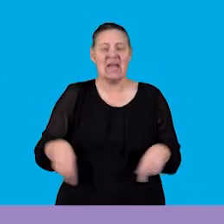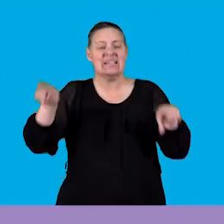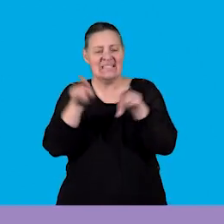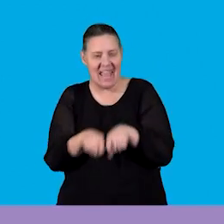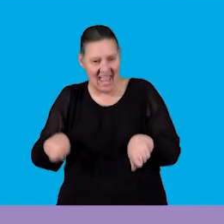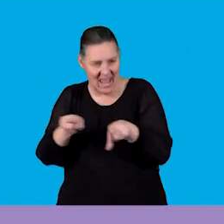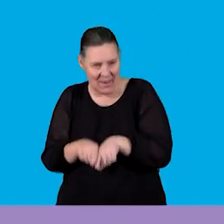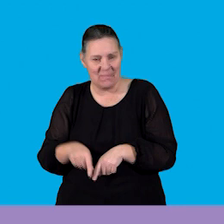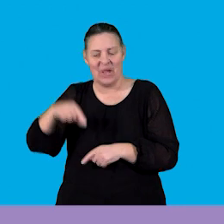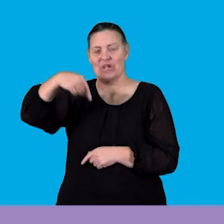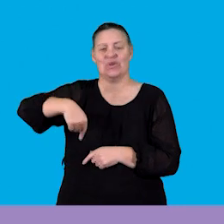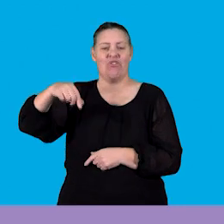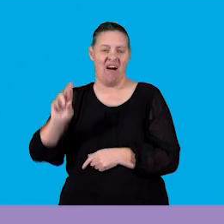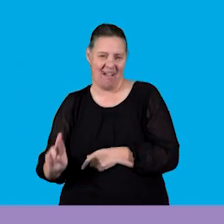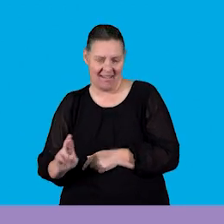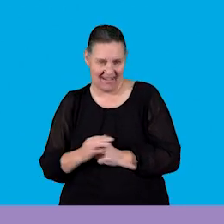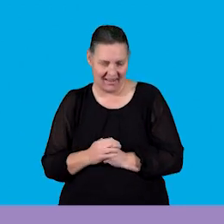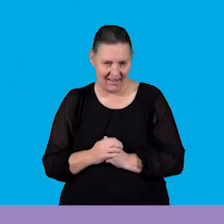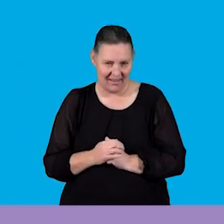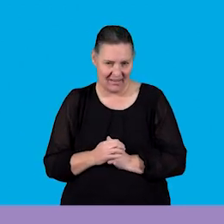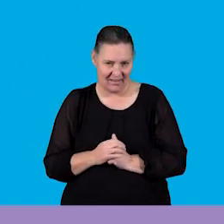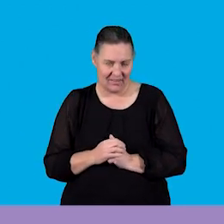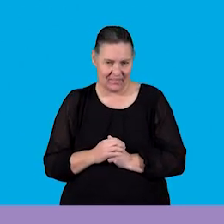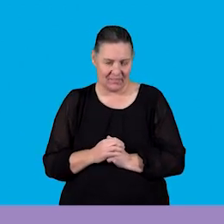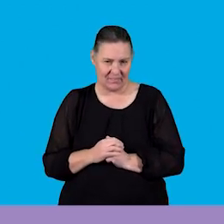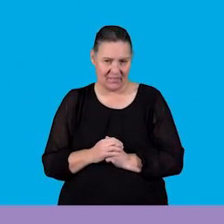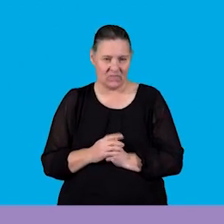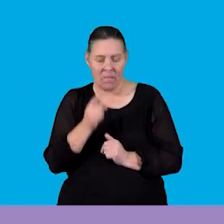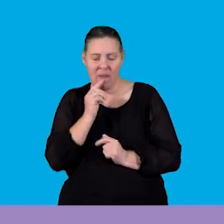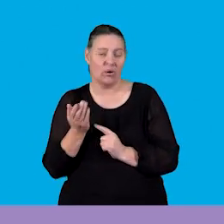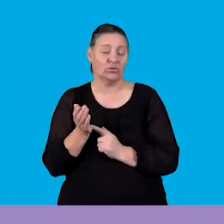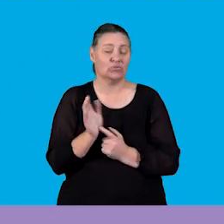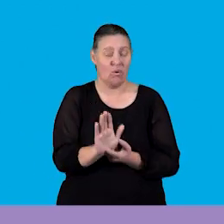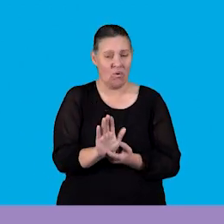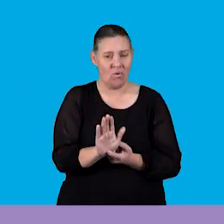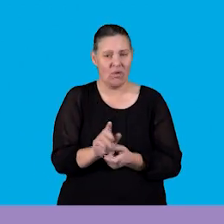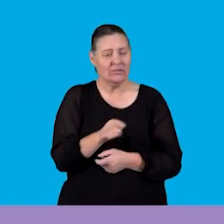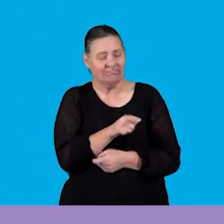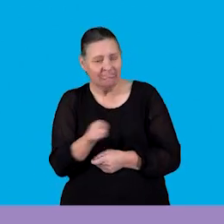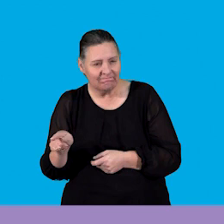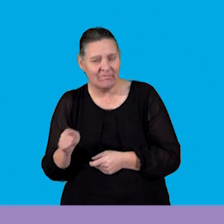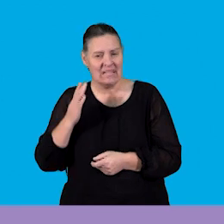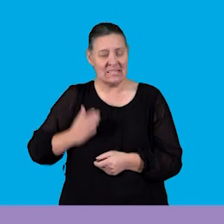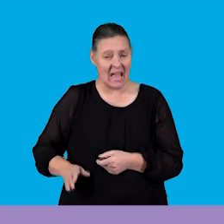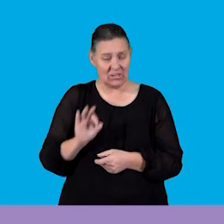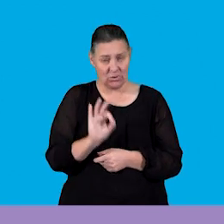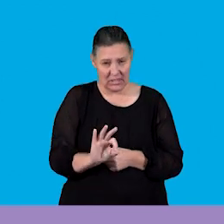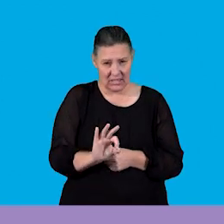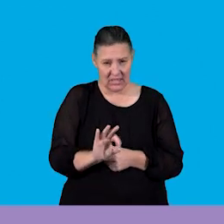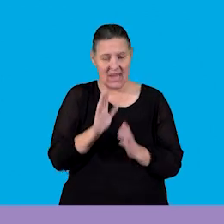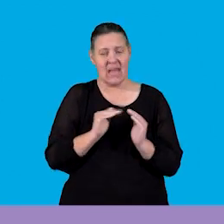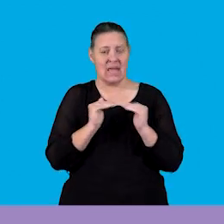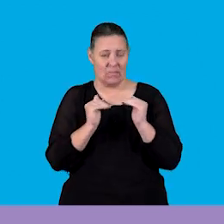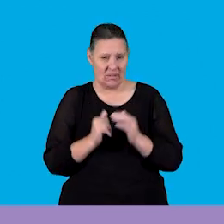to PQ, and that is equals to QR. So we are shown there that those